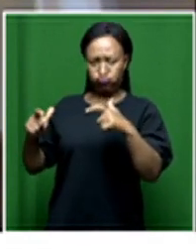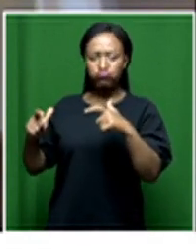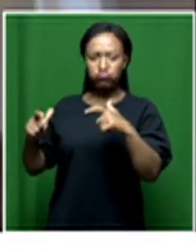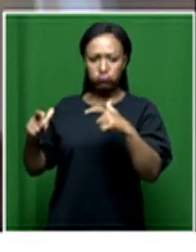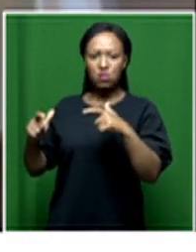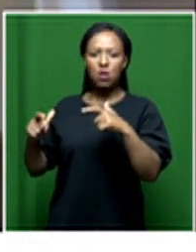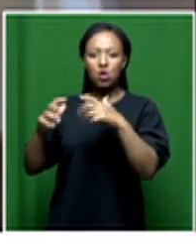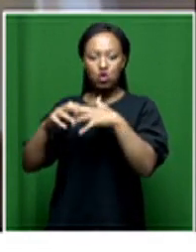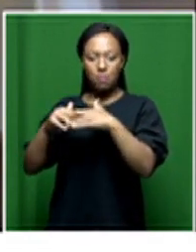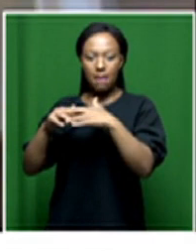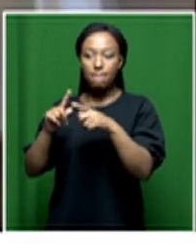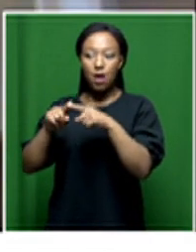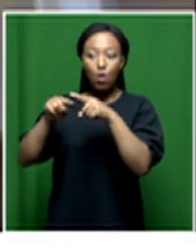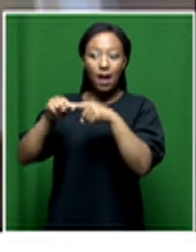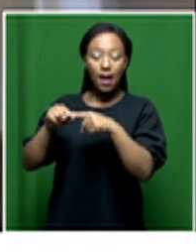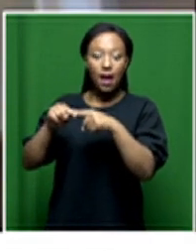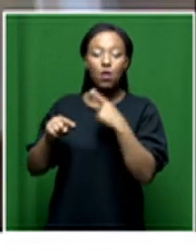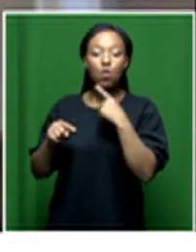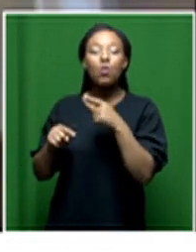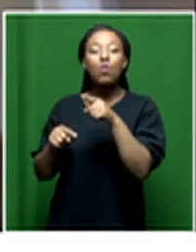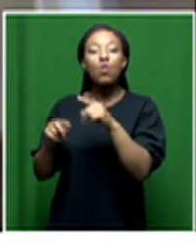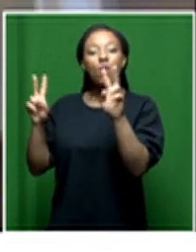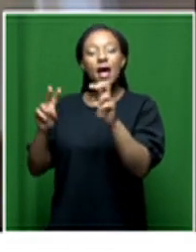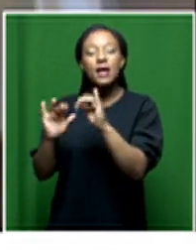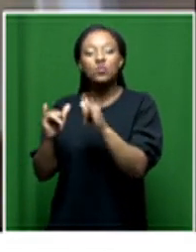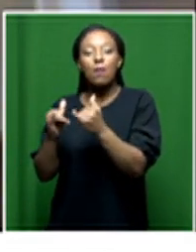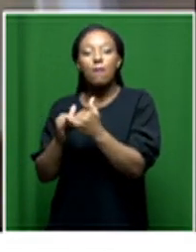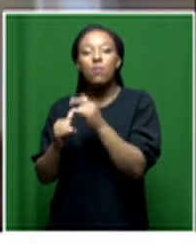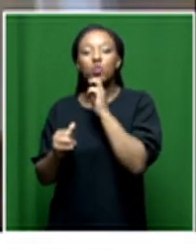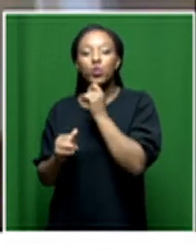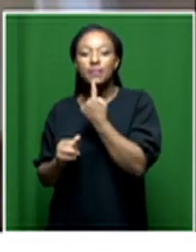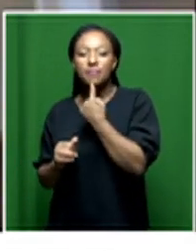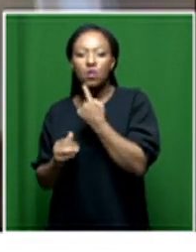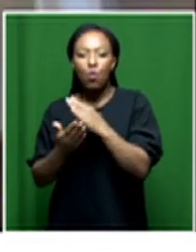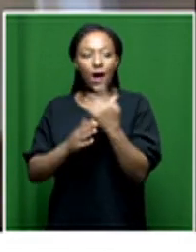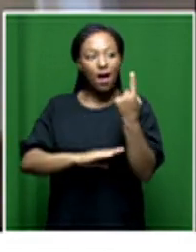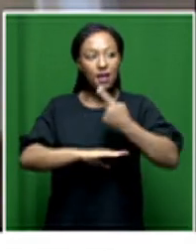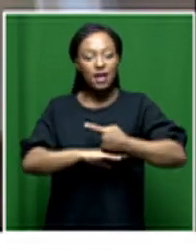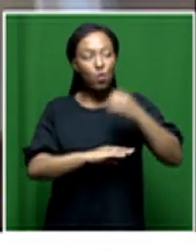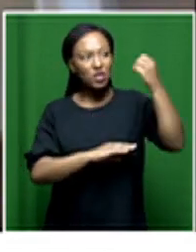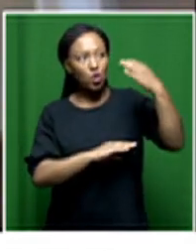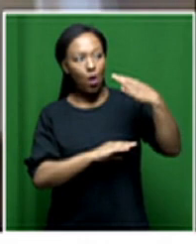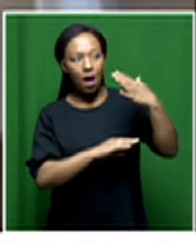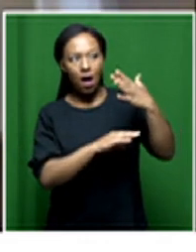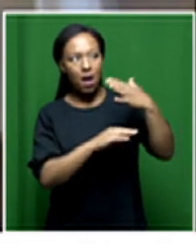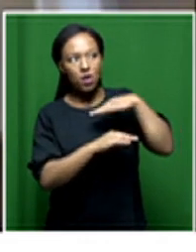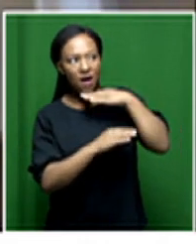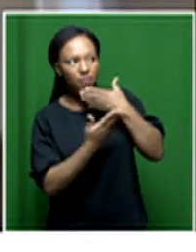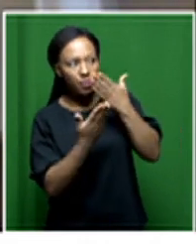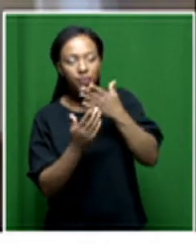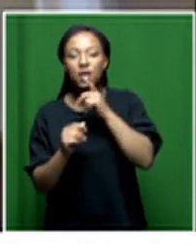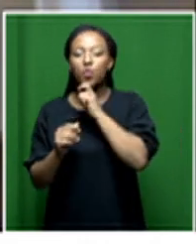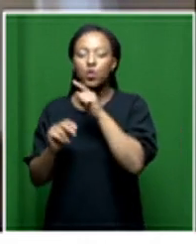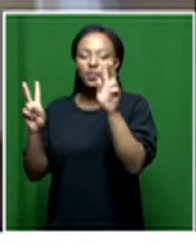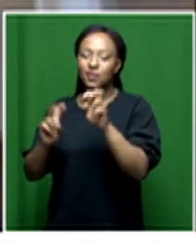rely then on the grid to be our so-called battery on the days when our solar system isn't producing enough.